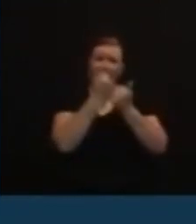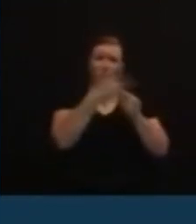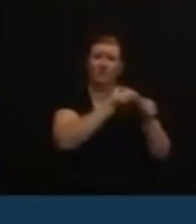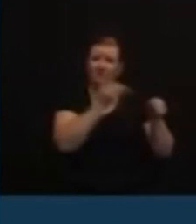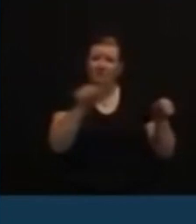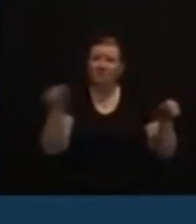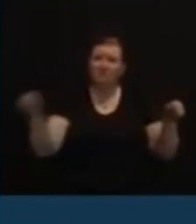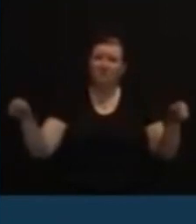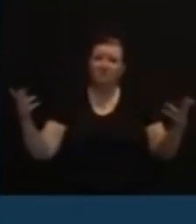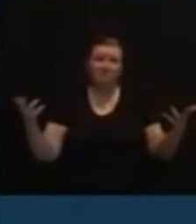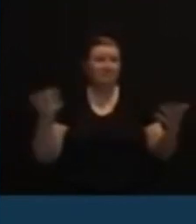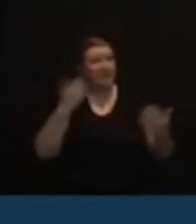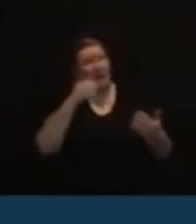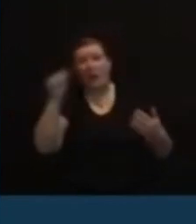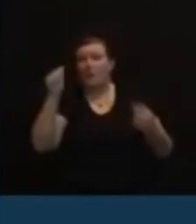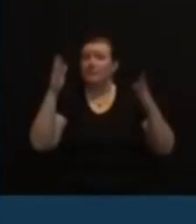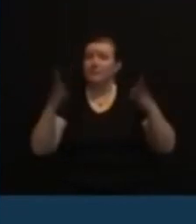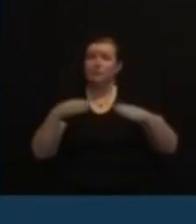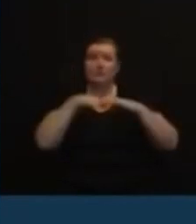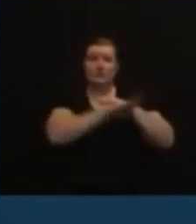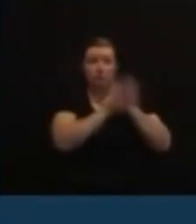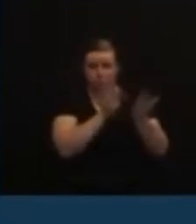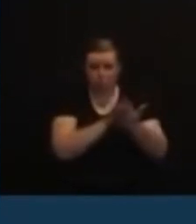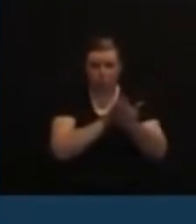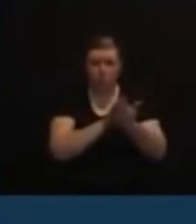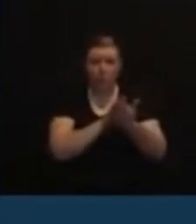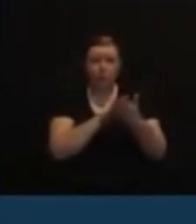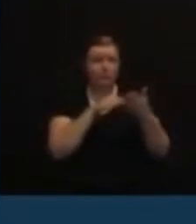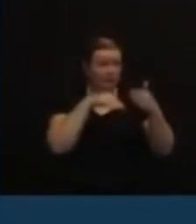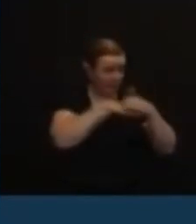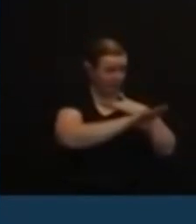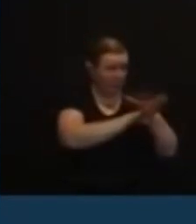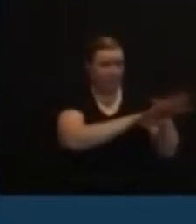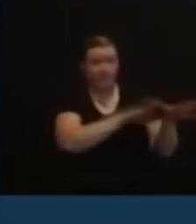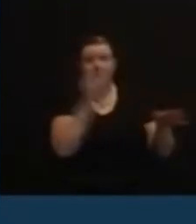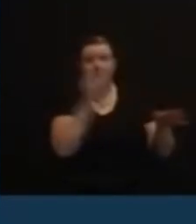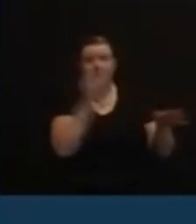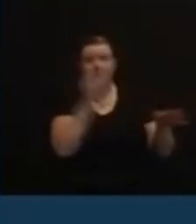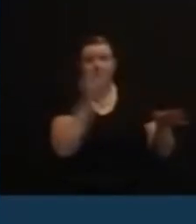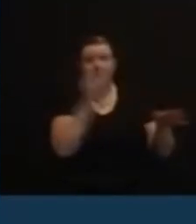of our schools goes safely home at night.